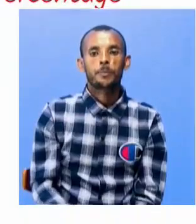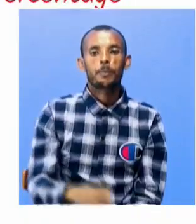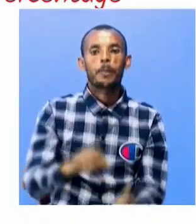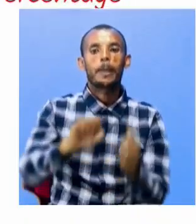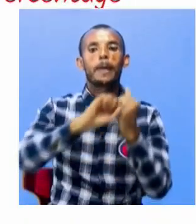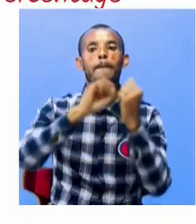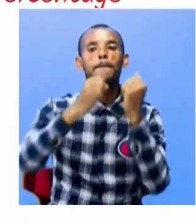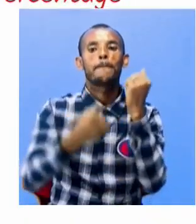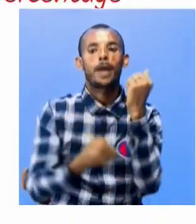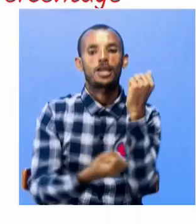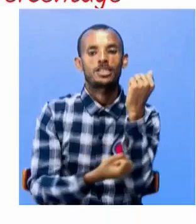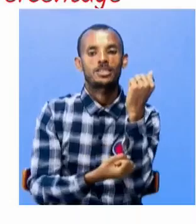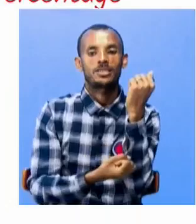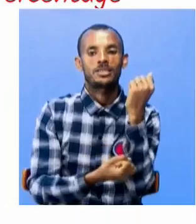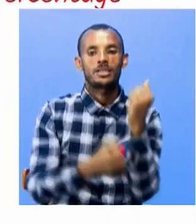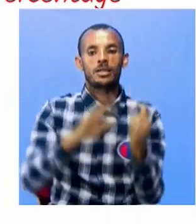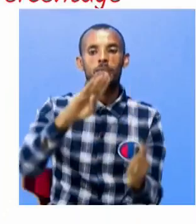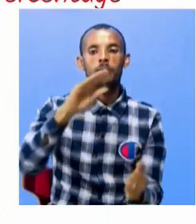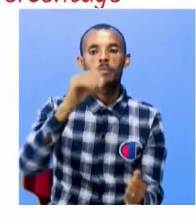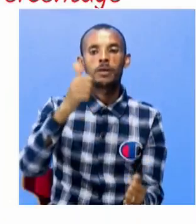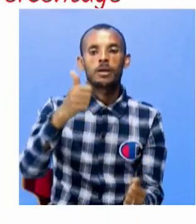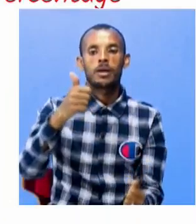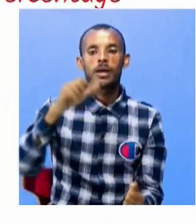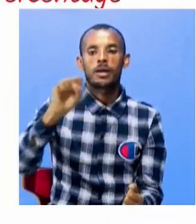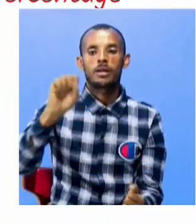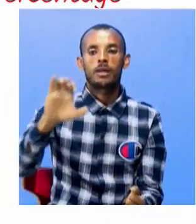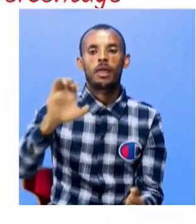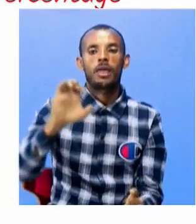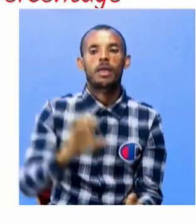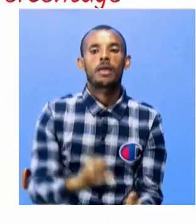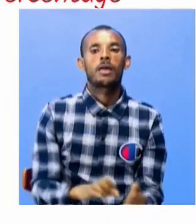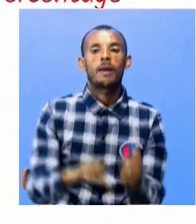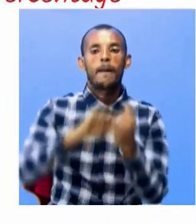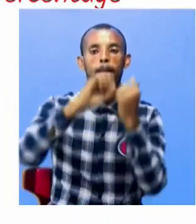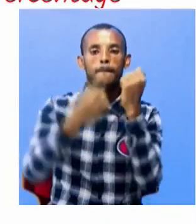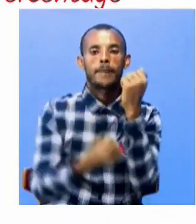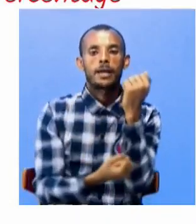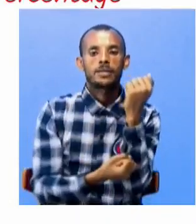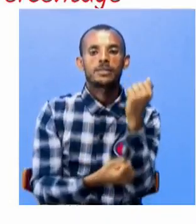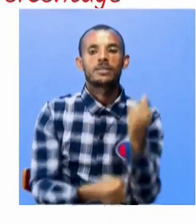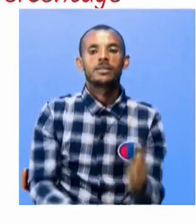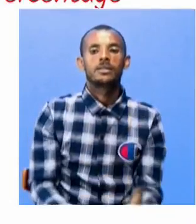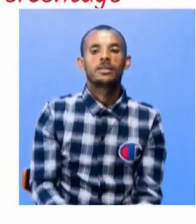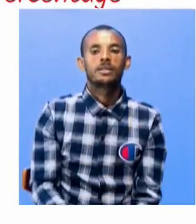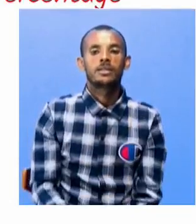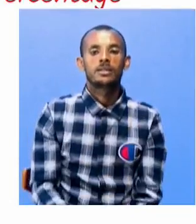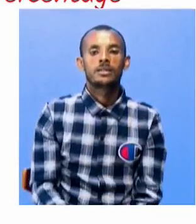base, simply base, this